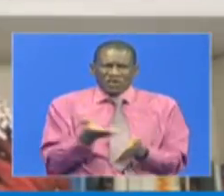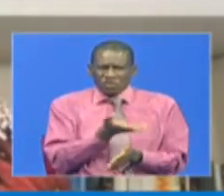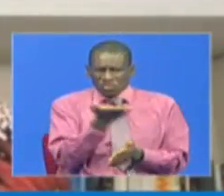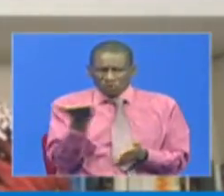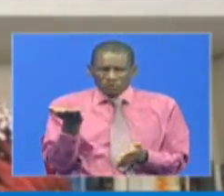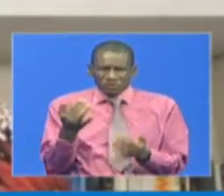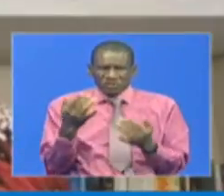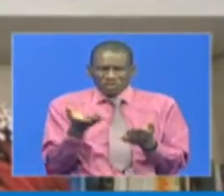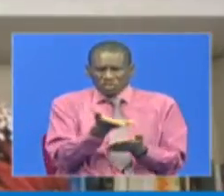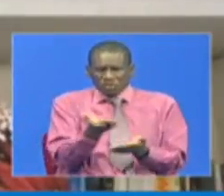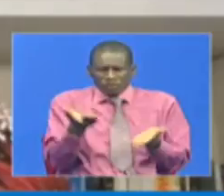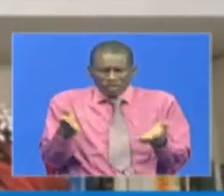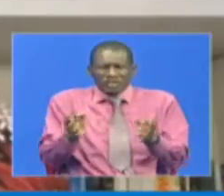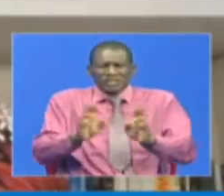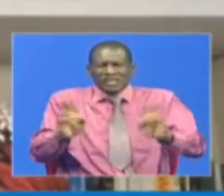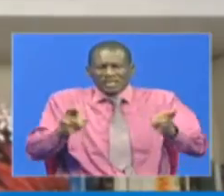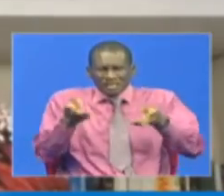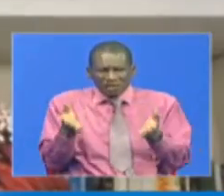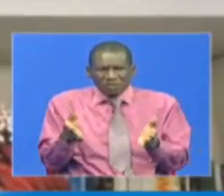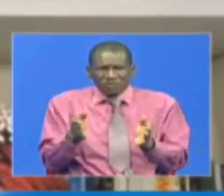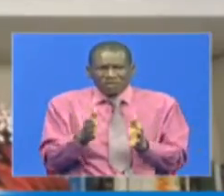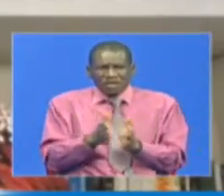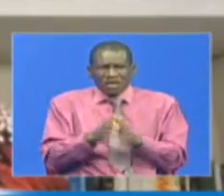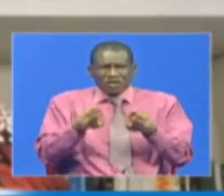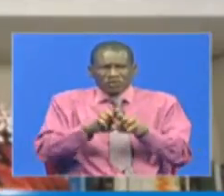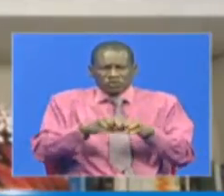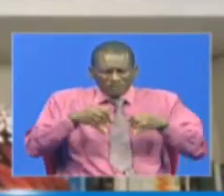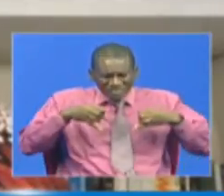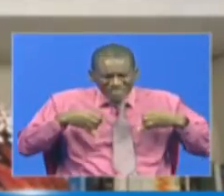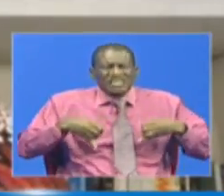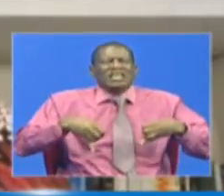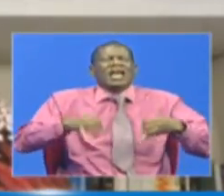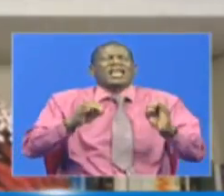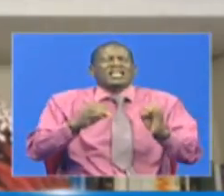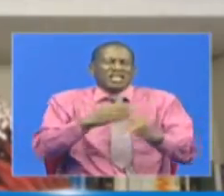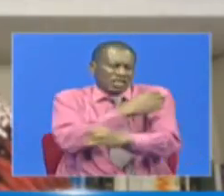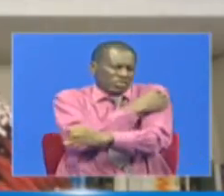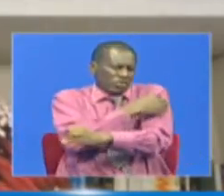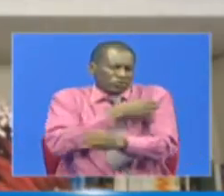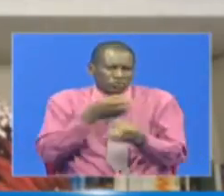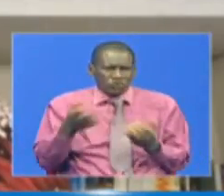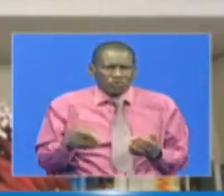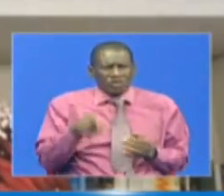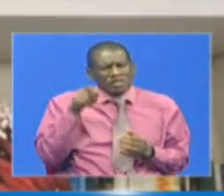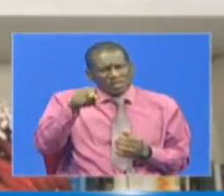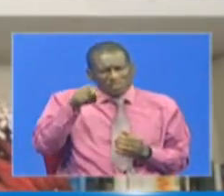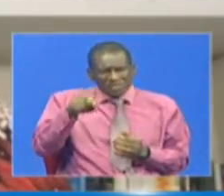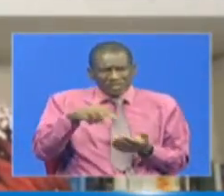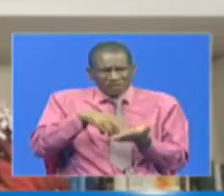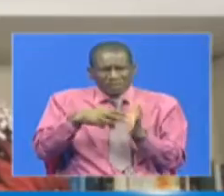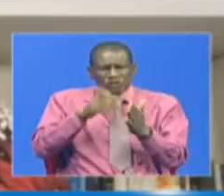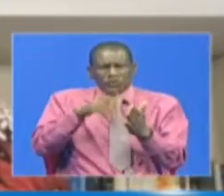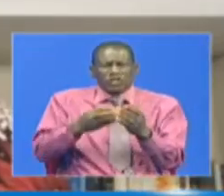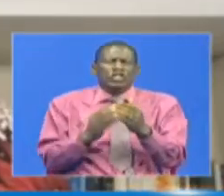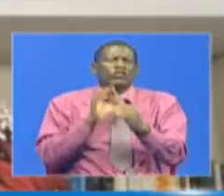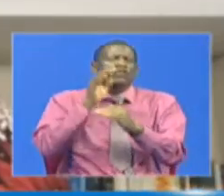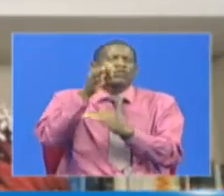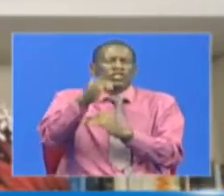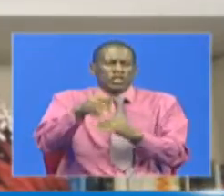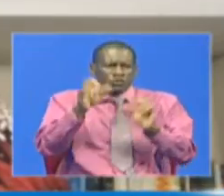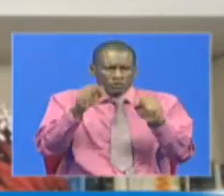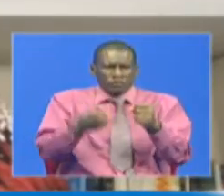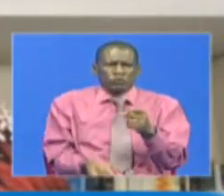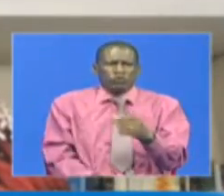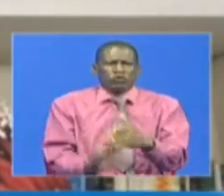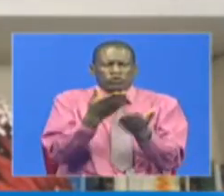actually ready and going up for clinical trials. So that would mean that in future, we can produce